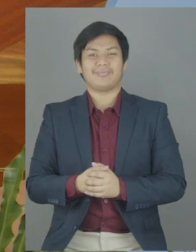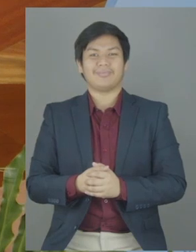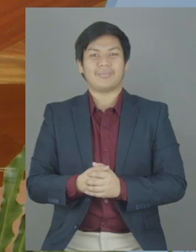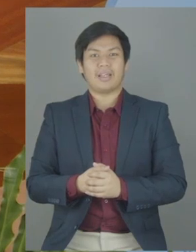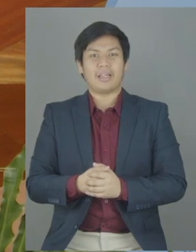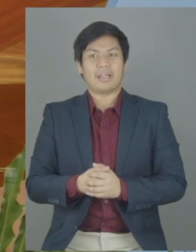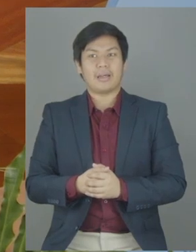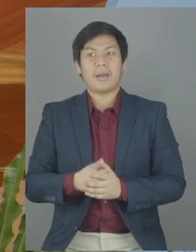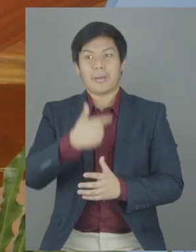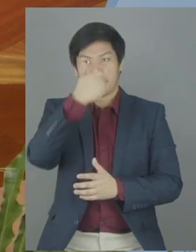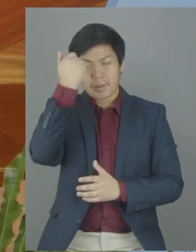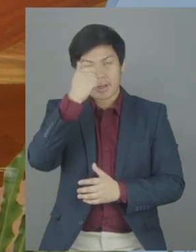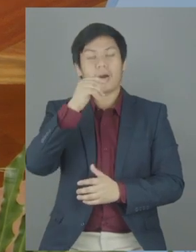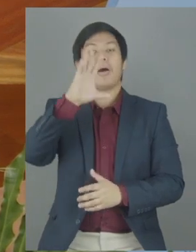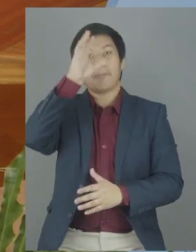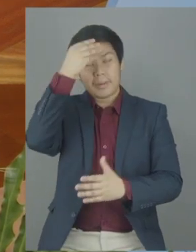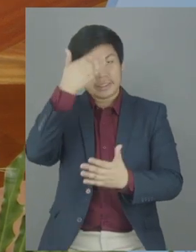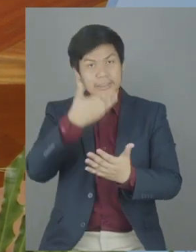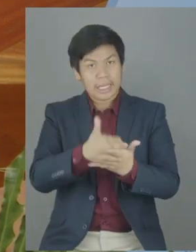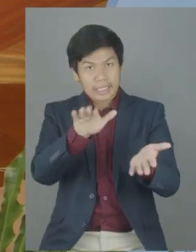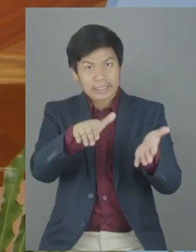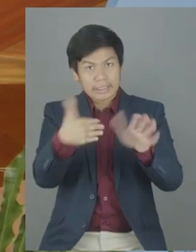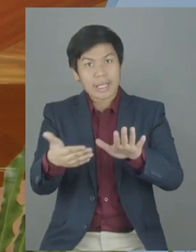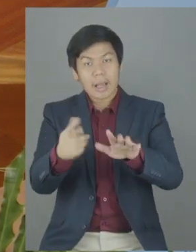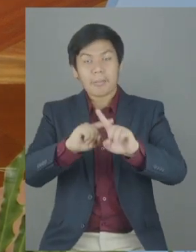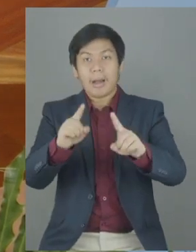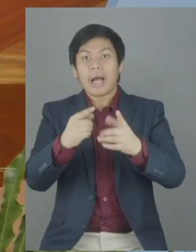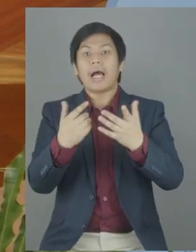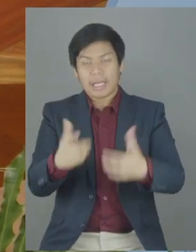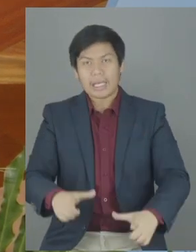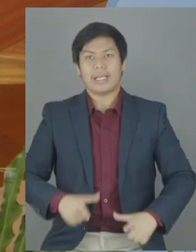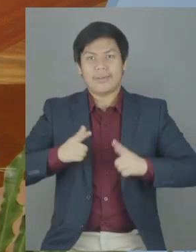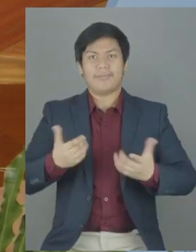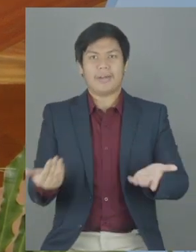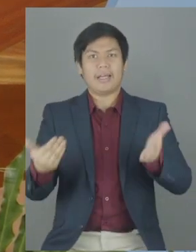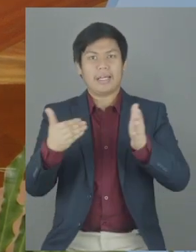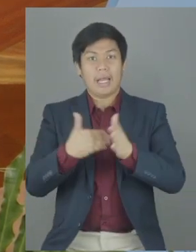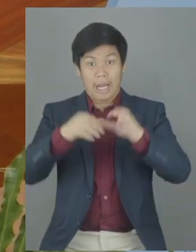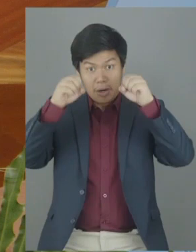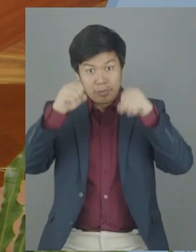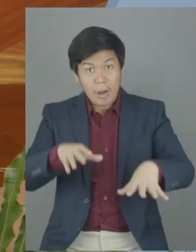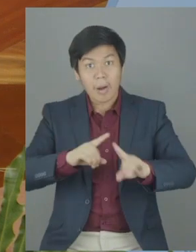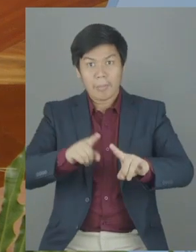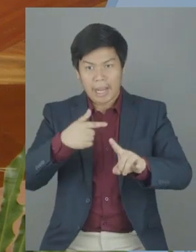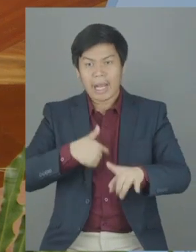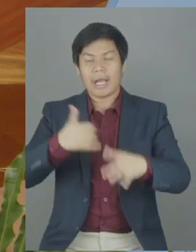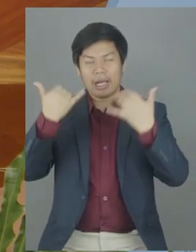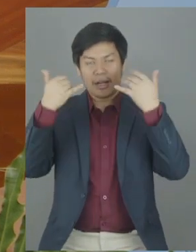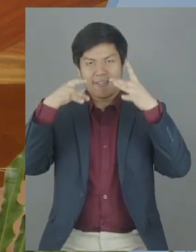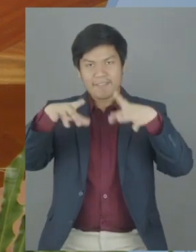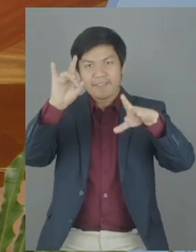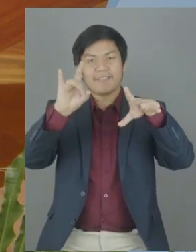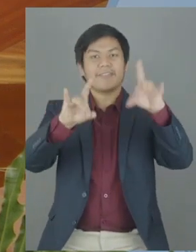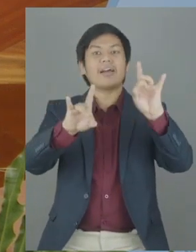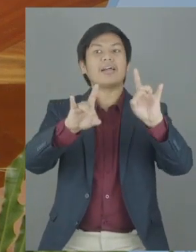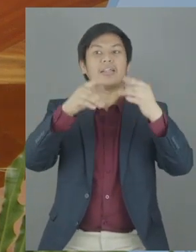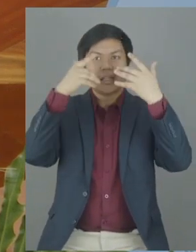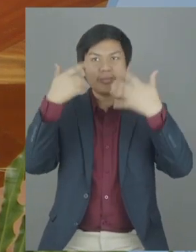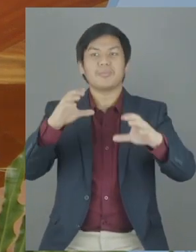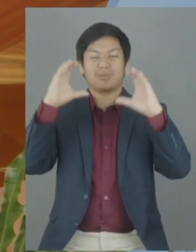For this, my son was dead and is alive again. He was lost and is found. And they began to